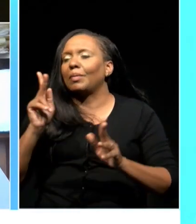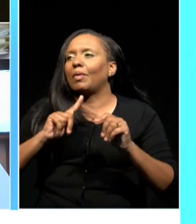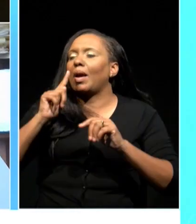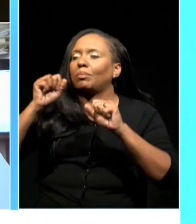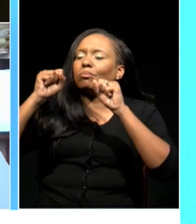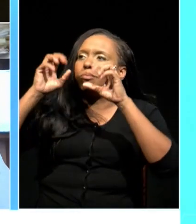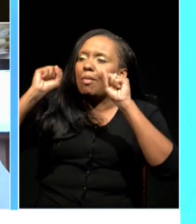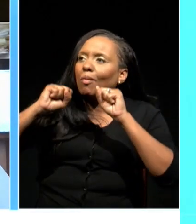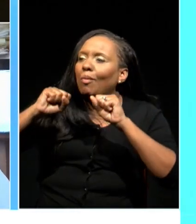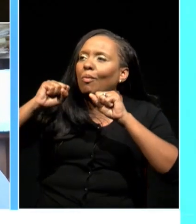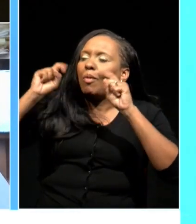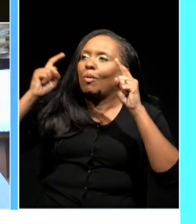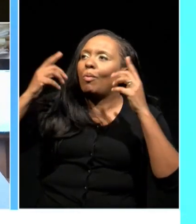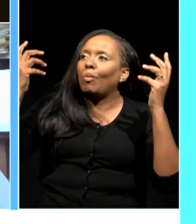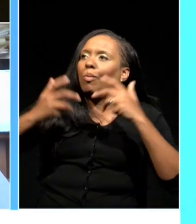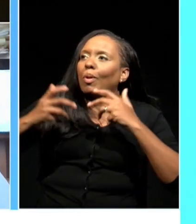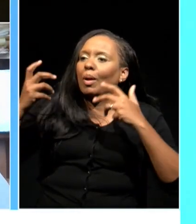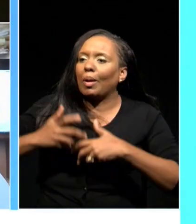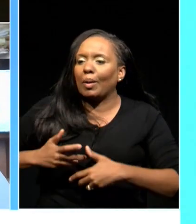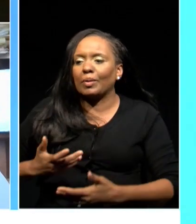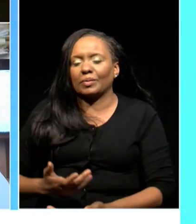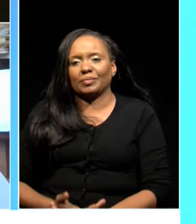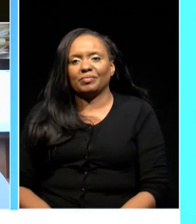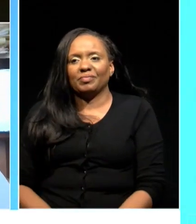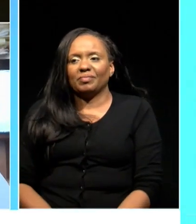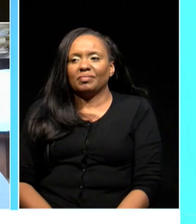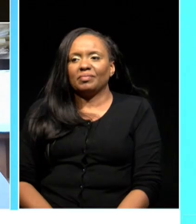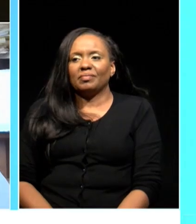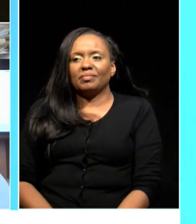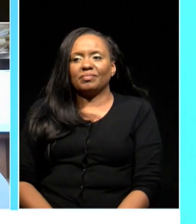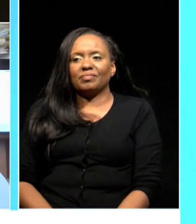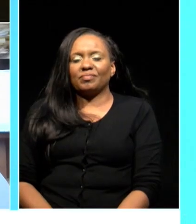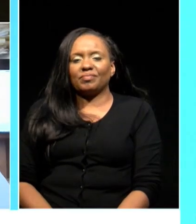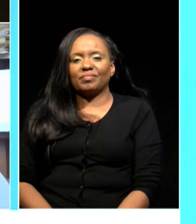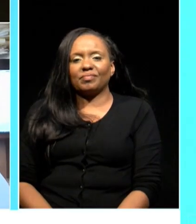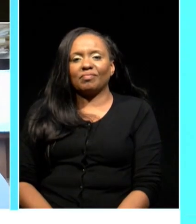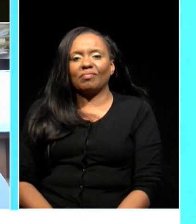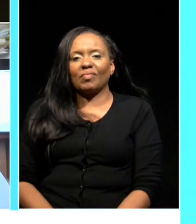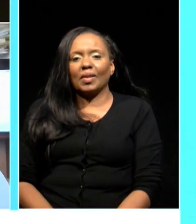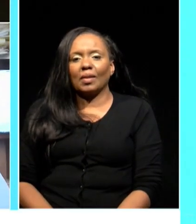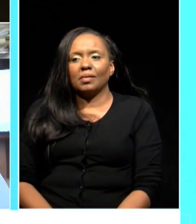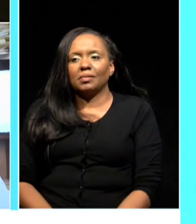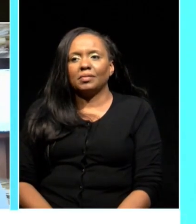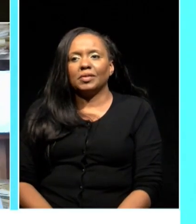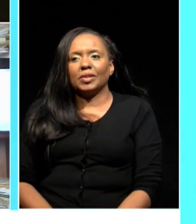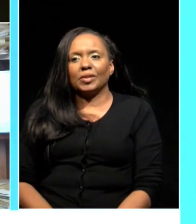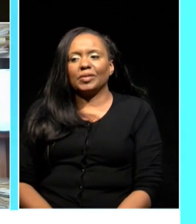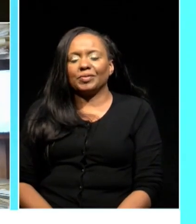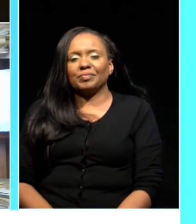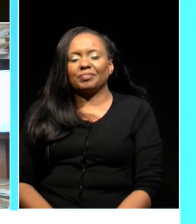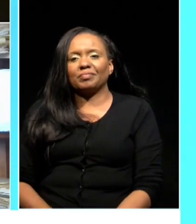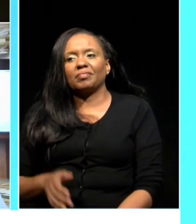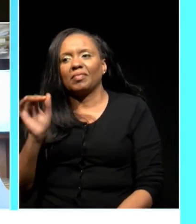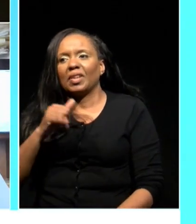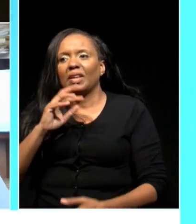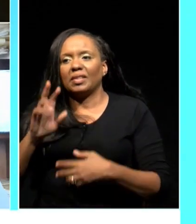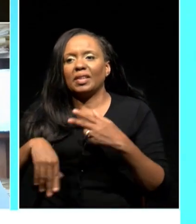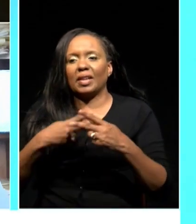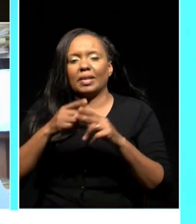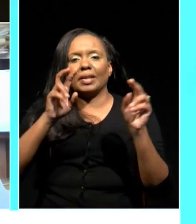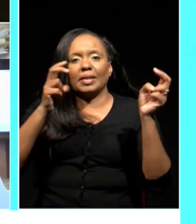of the supporters of the Barbados Labour Party. So that I think those things would be in my mind in relation to the kind of issue that you